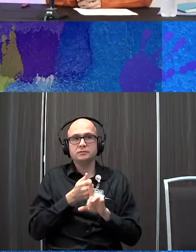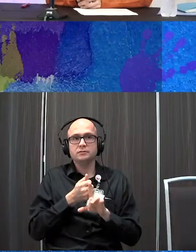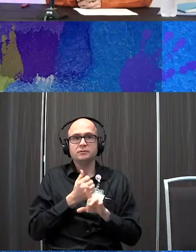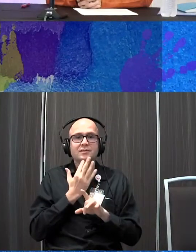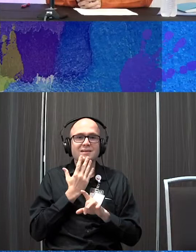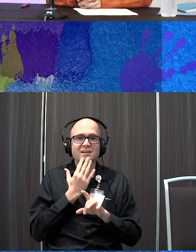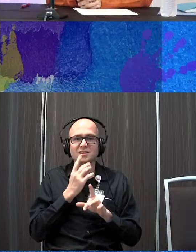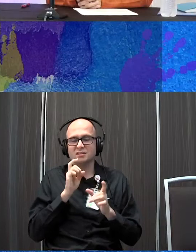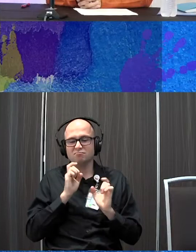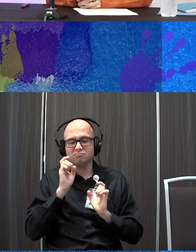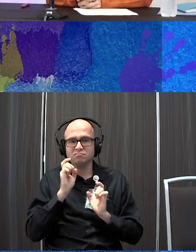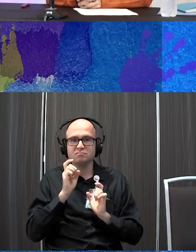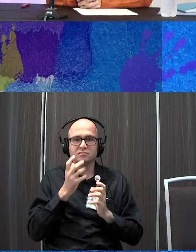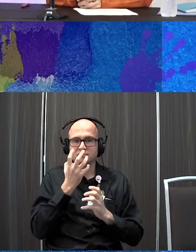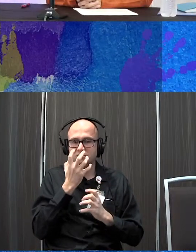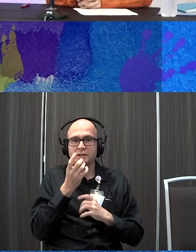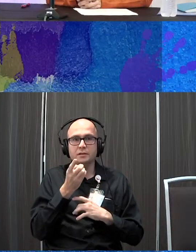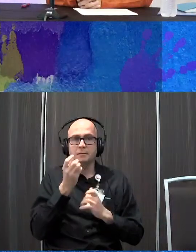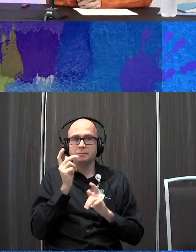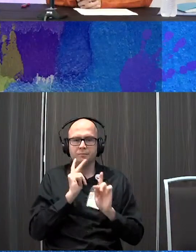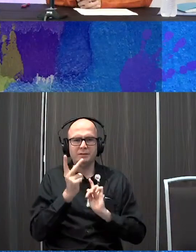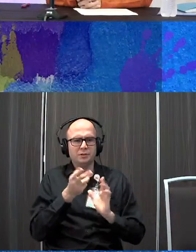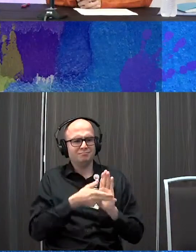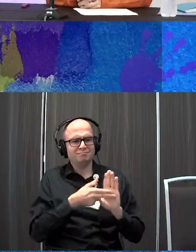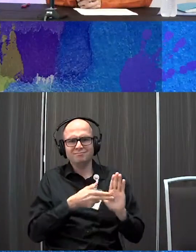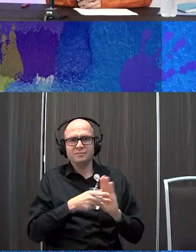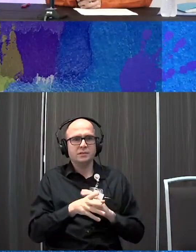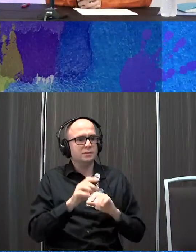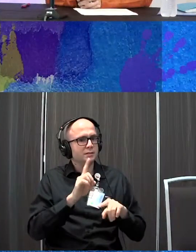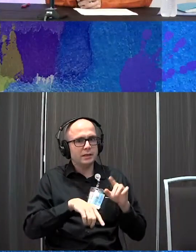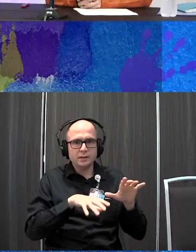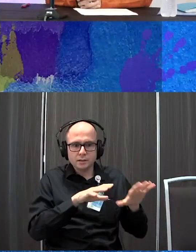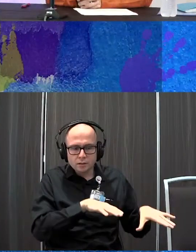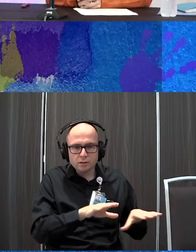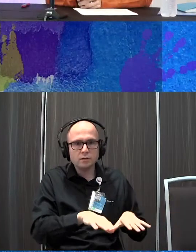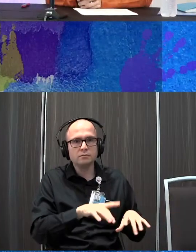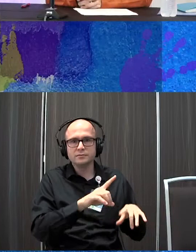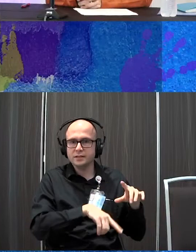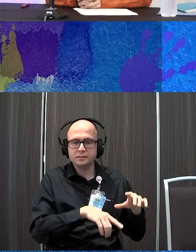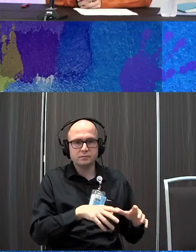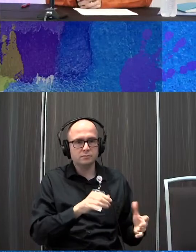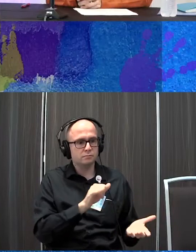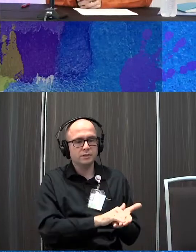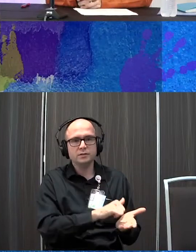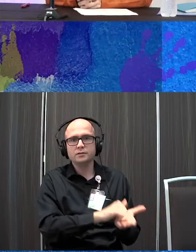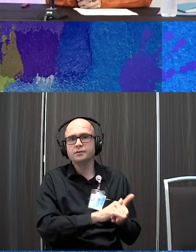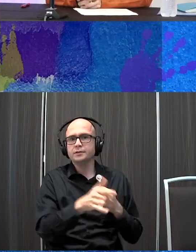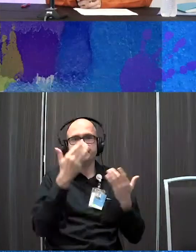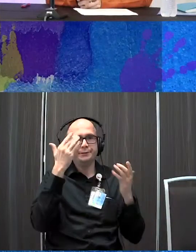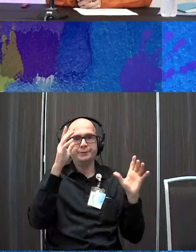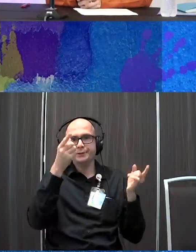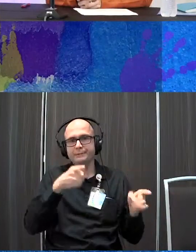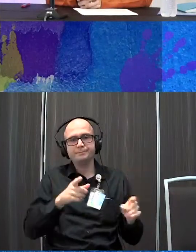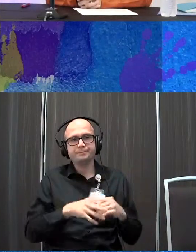was fussy. He was described by a lot of people as difficult to calm, and they didn't know, what was going